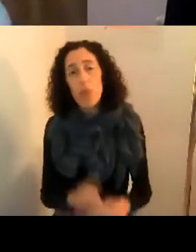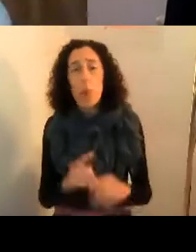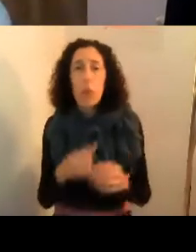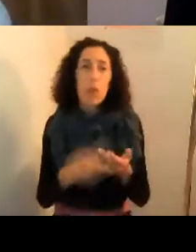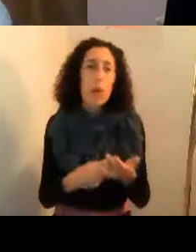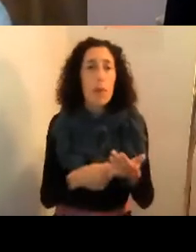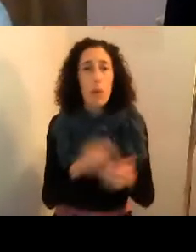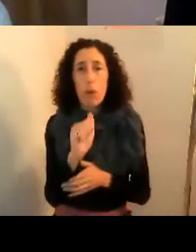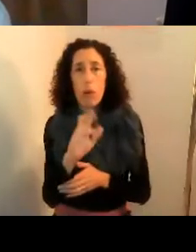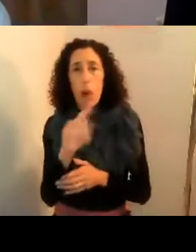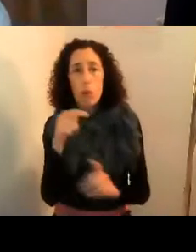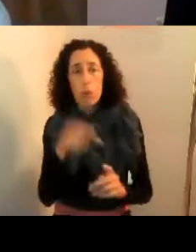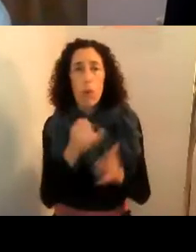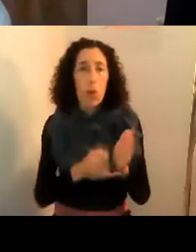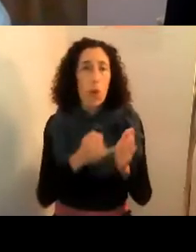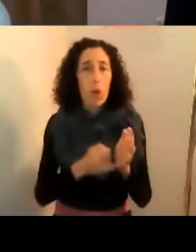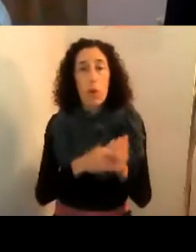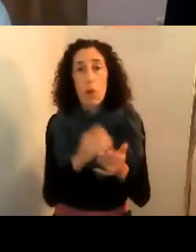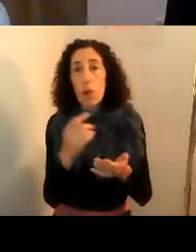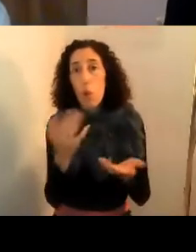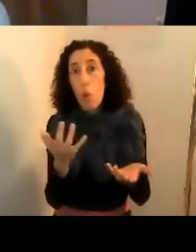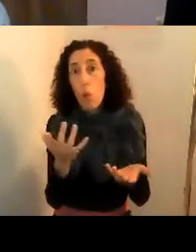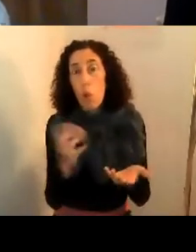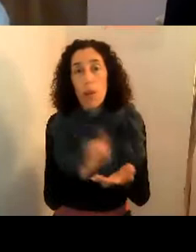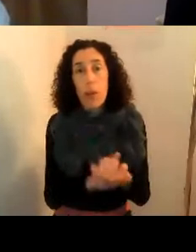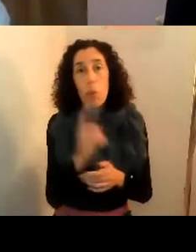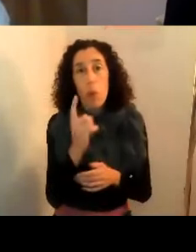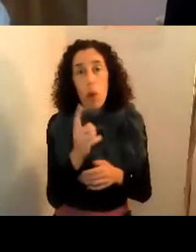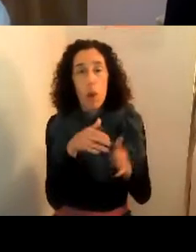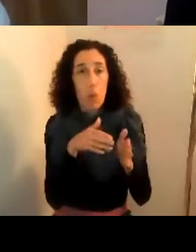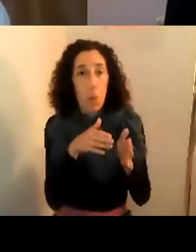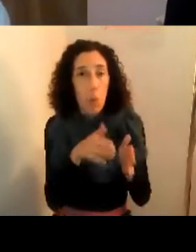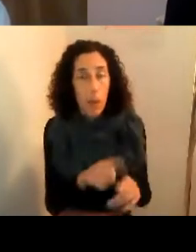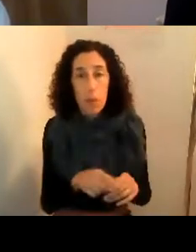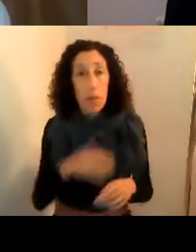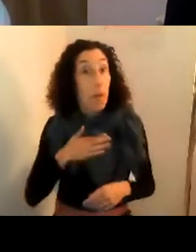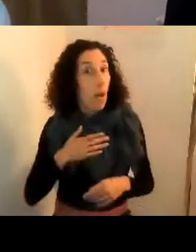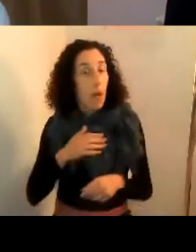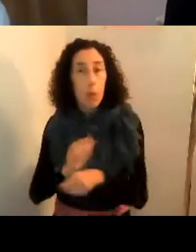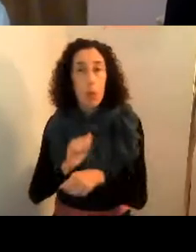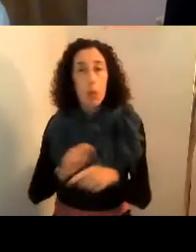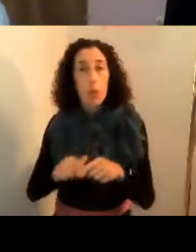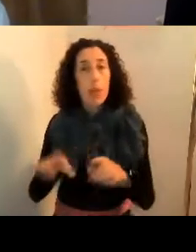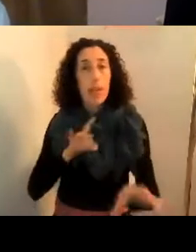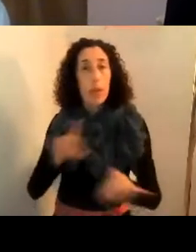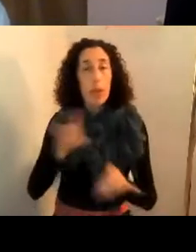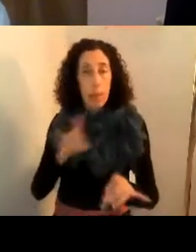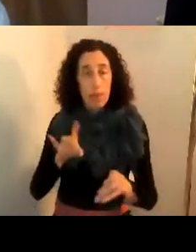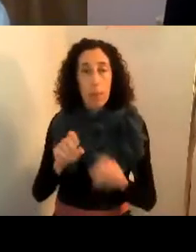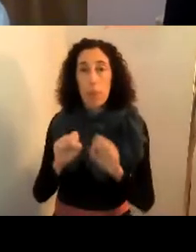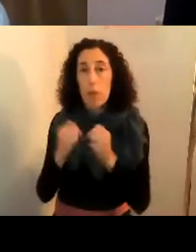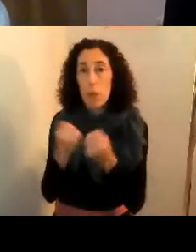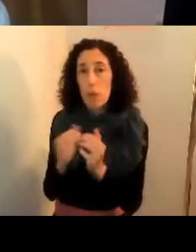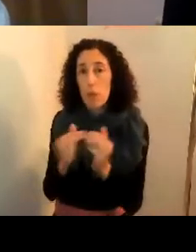because usually the art that I curate is mostly social justice, environmental justice, you